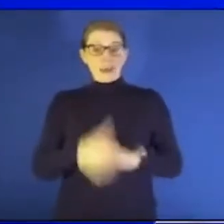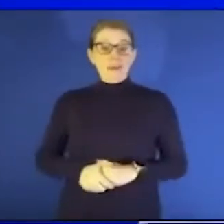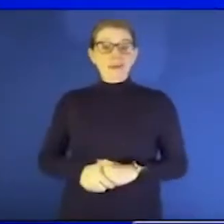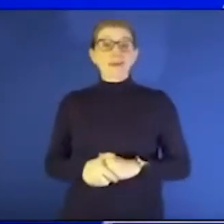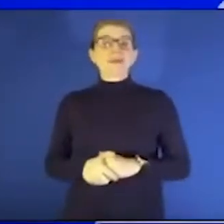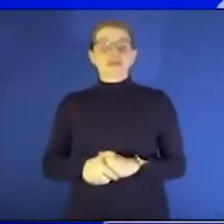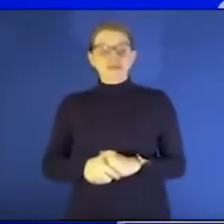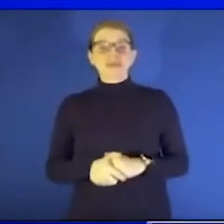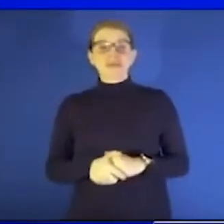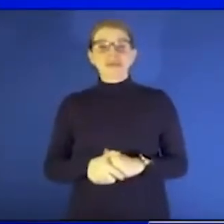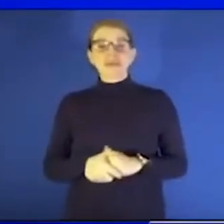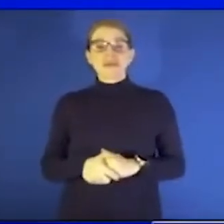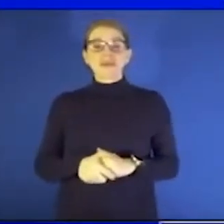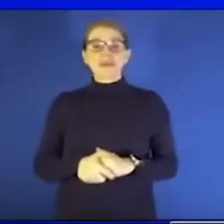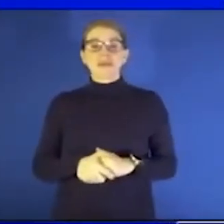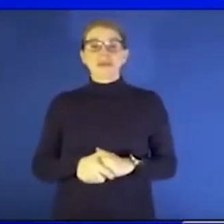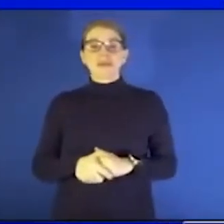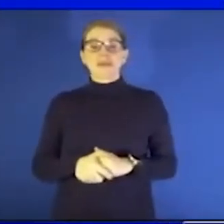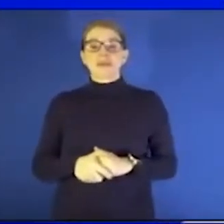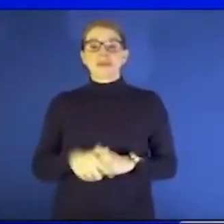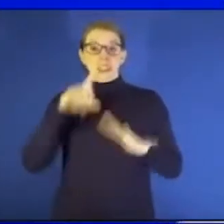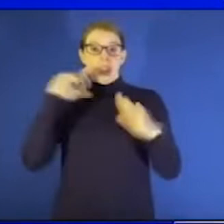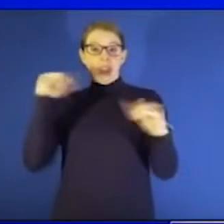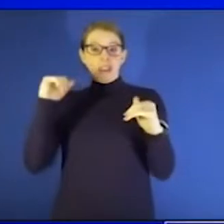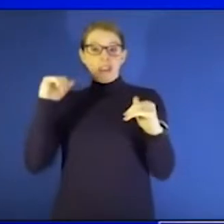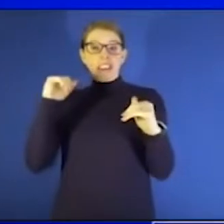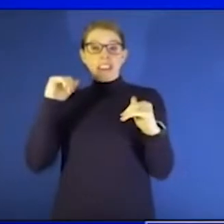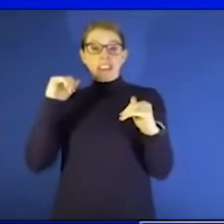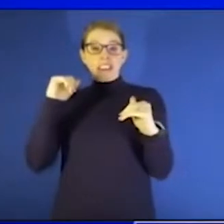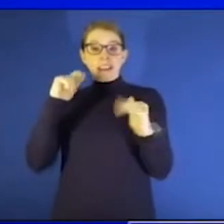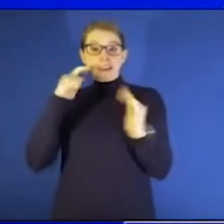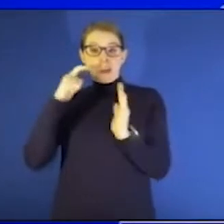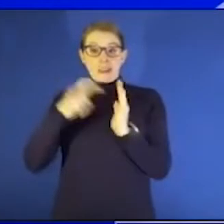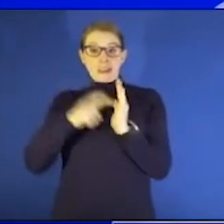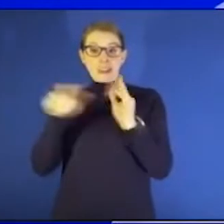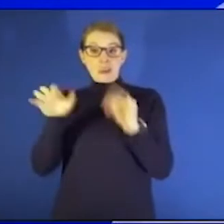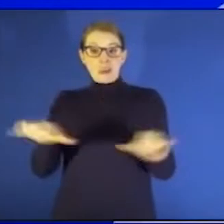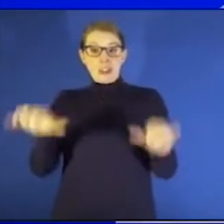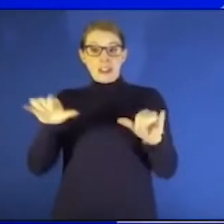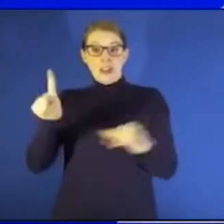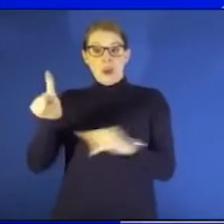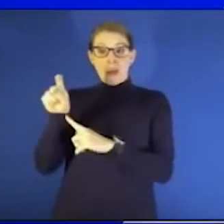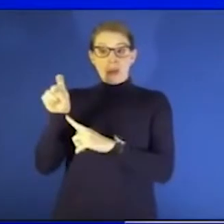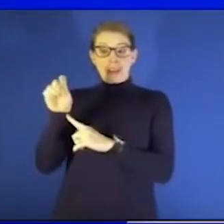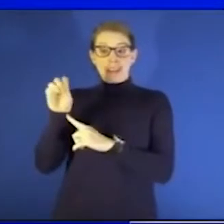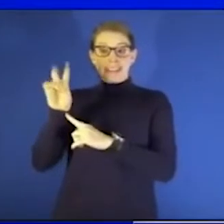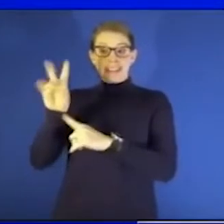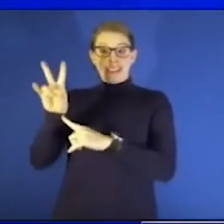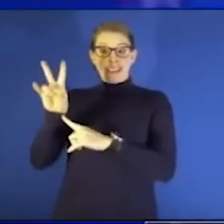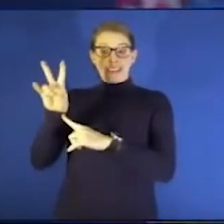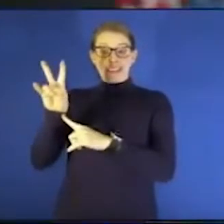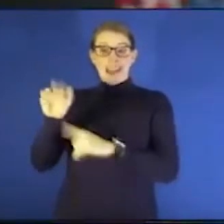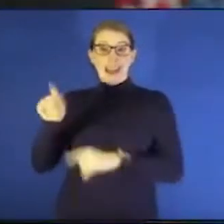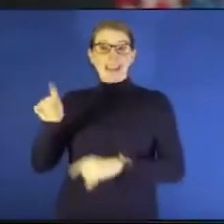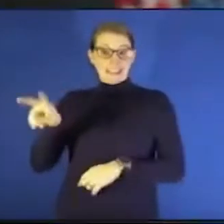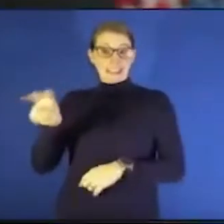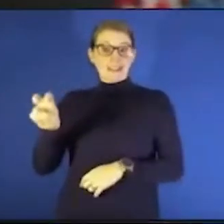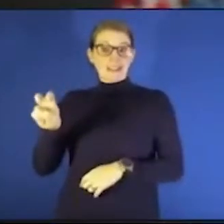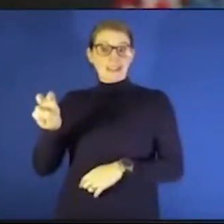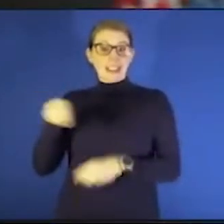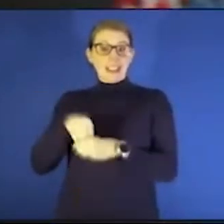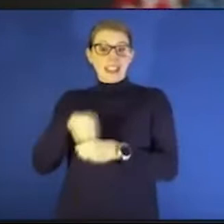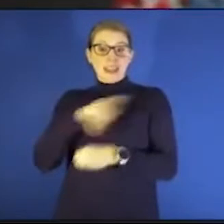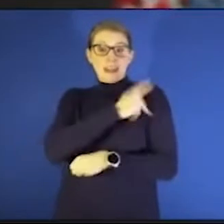little bit, hopefully we are starting to see a trend now. We have only 107 active inpatient infections, 21